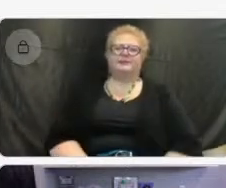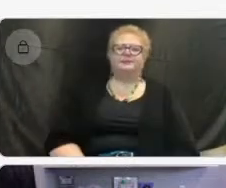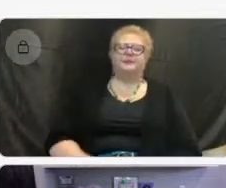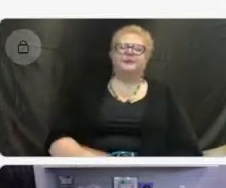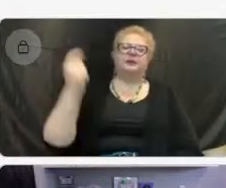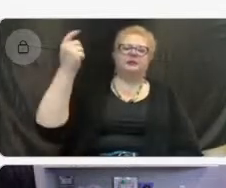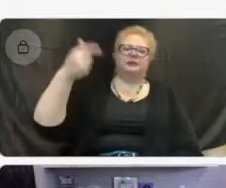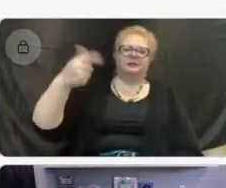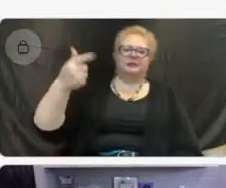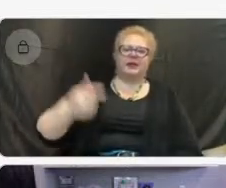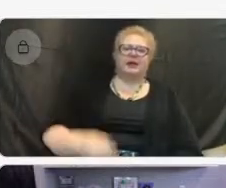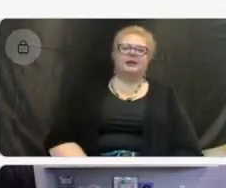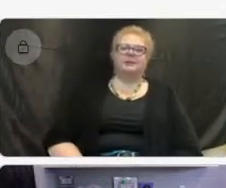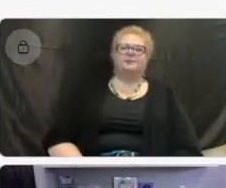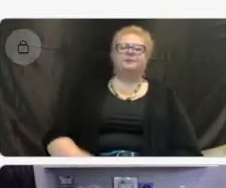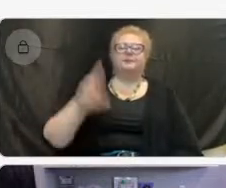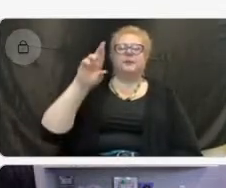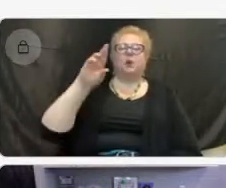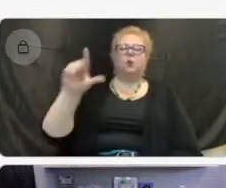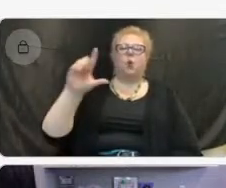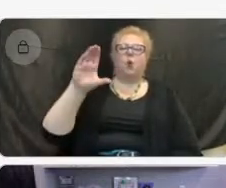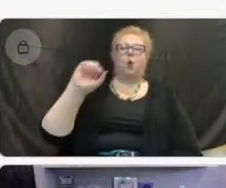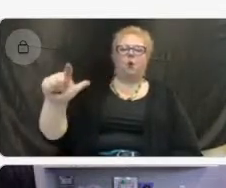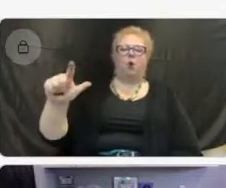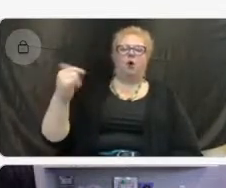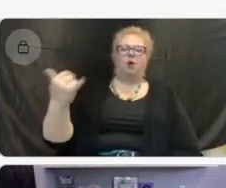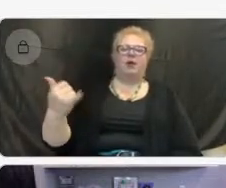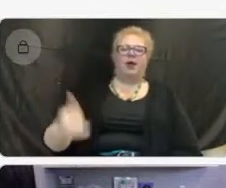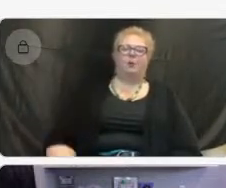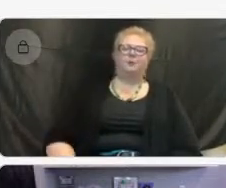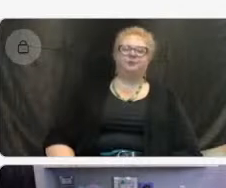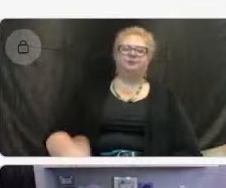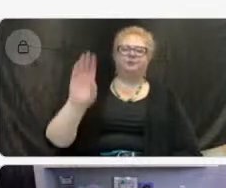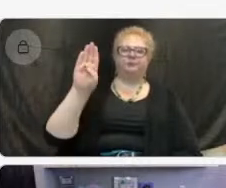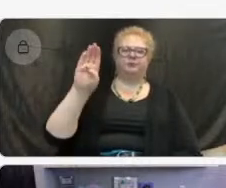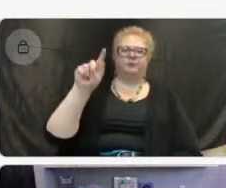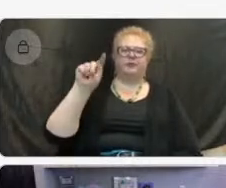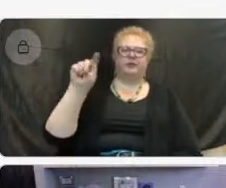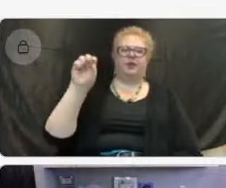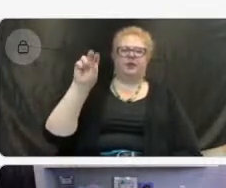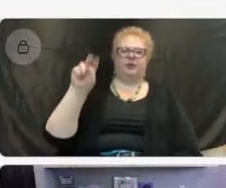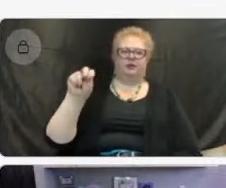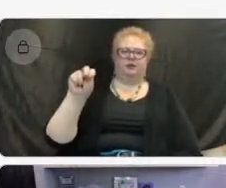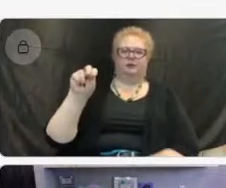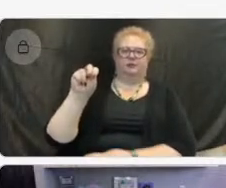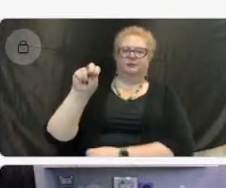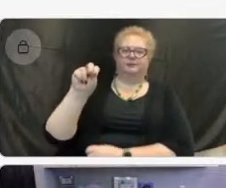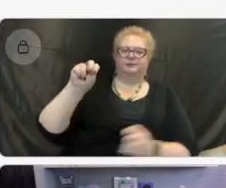Second. May we have a roll call vote? Roll call vote. Benton?